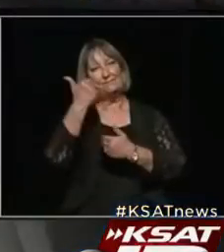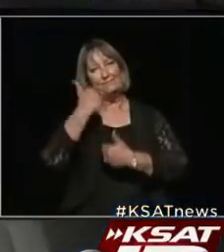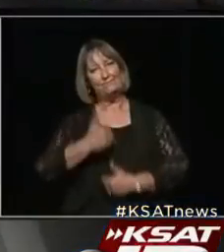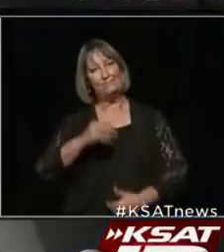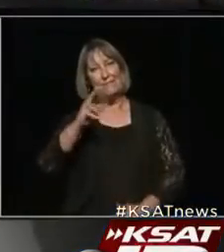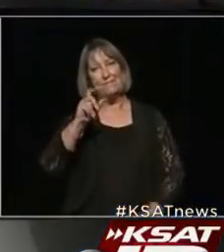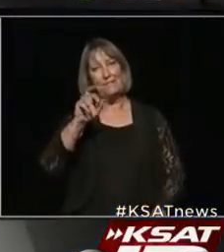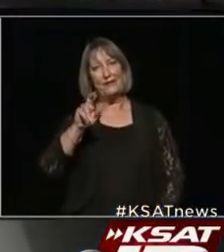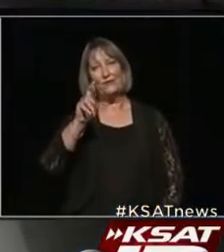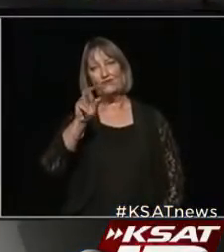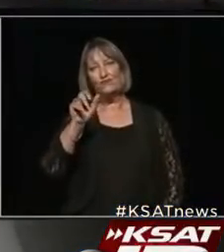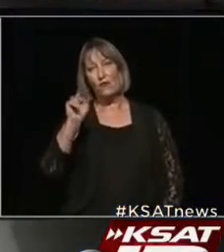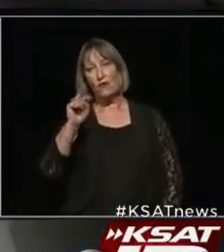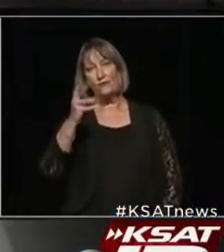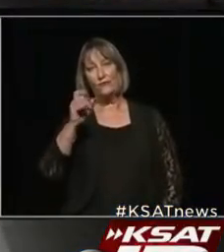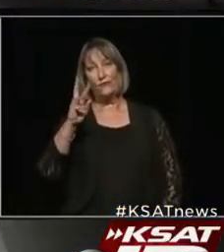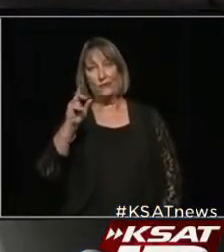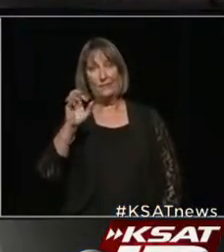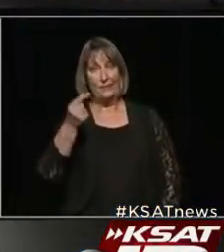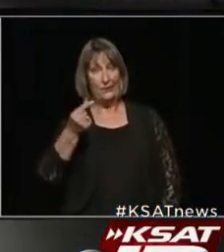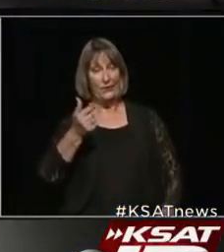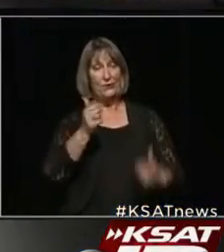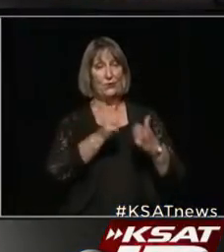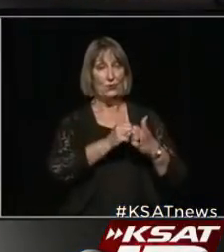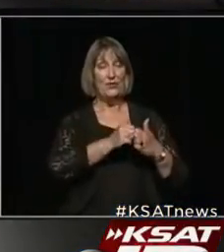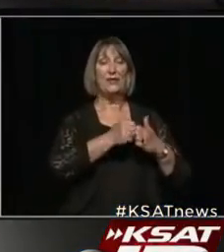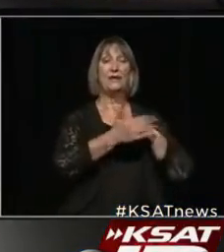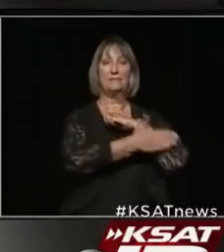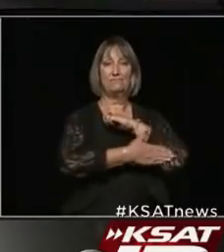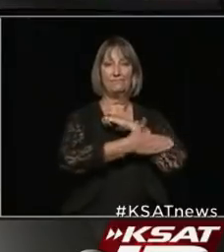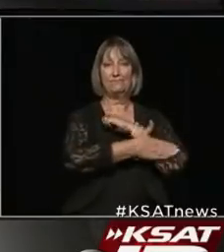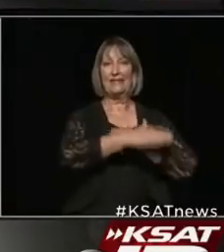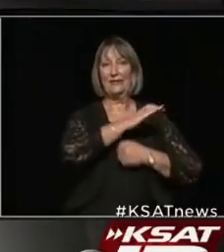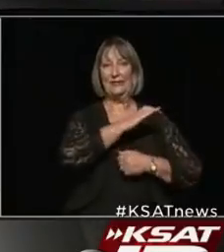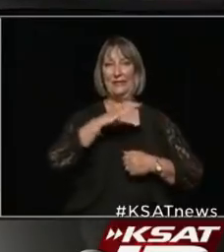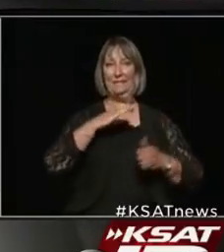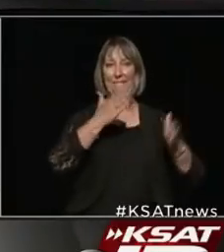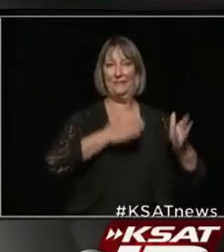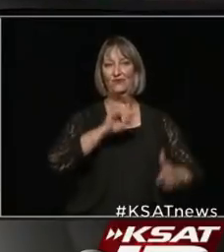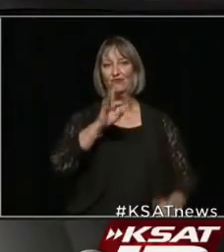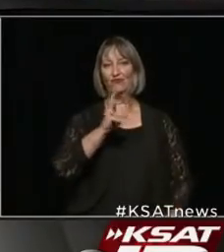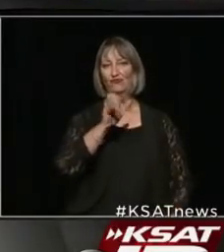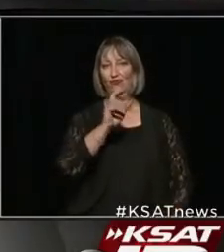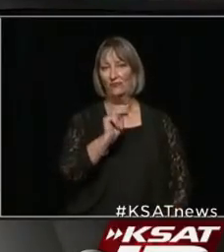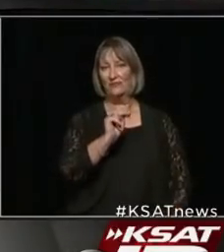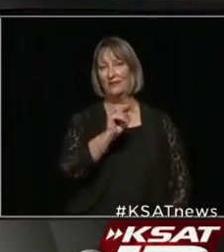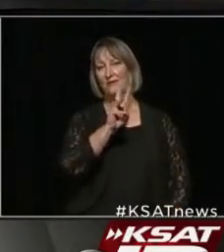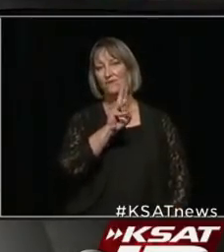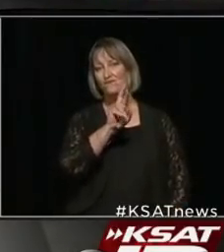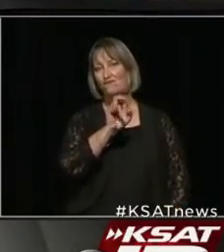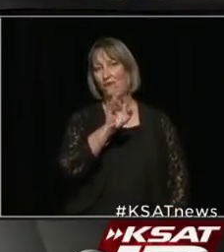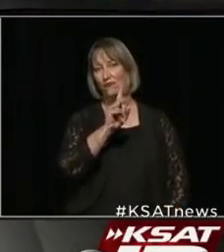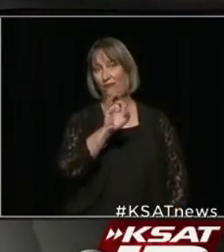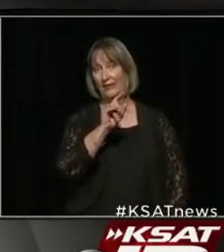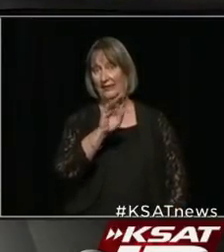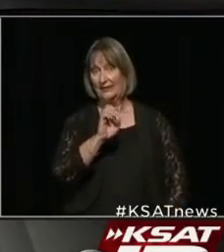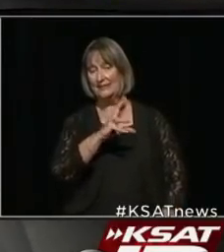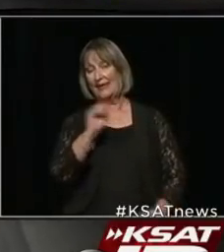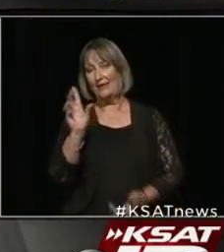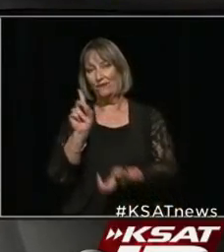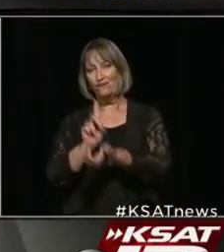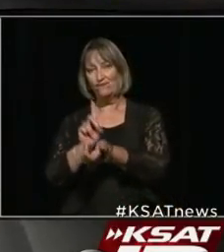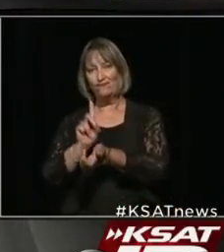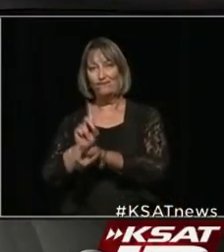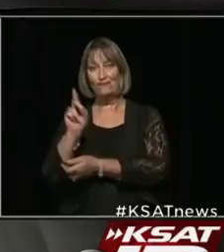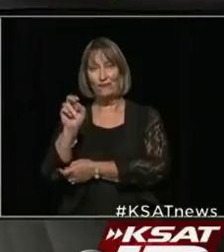With Bexar County Commissioner Justin Rodriguez. Tonight, we're joined by Dr. Junda Wu, who is the medical director for public health here in San Antonio, our